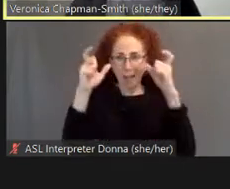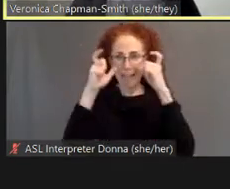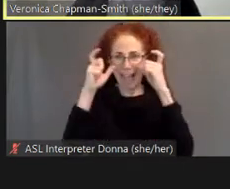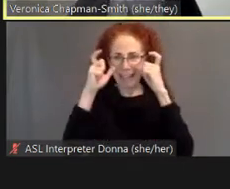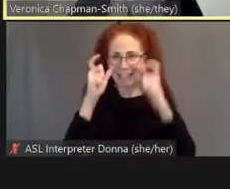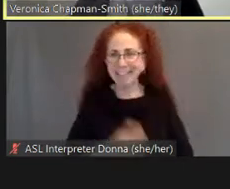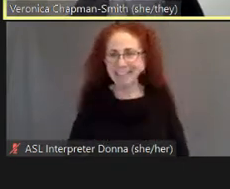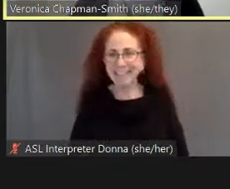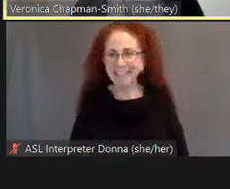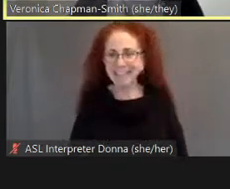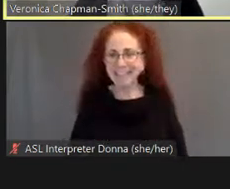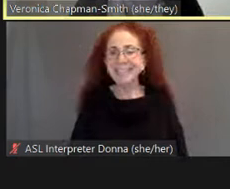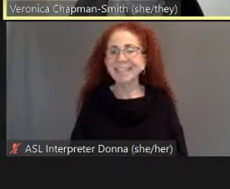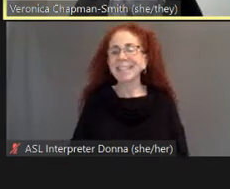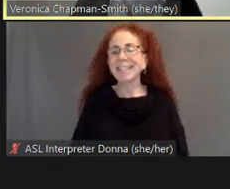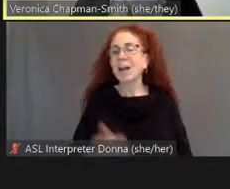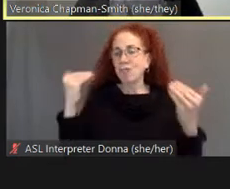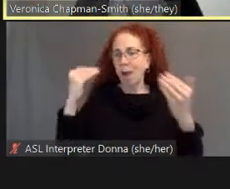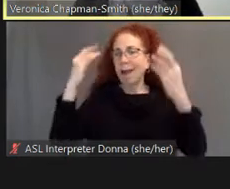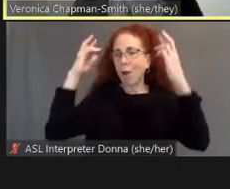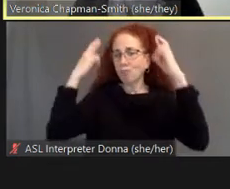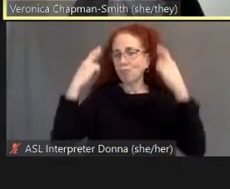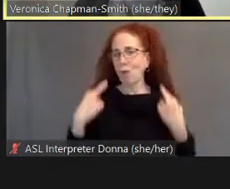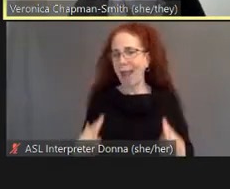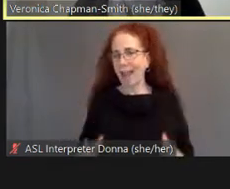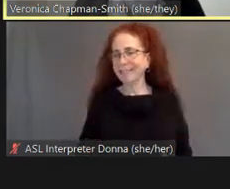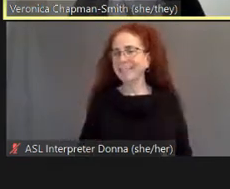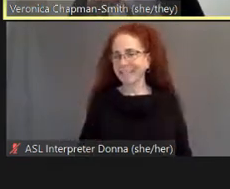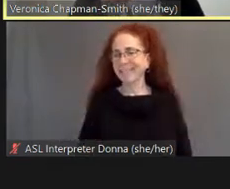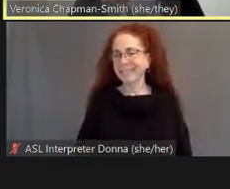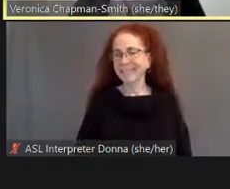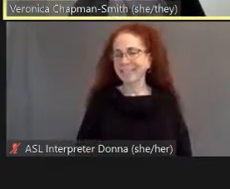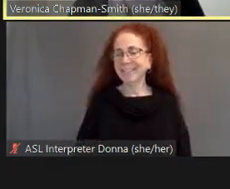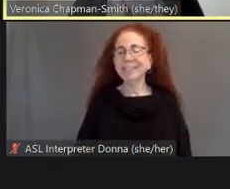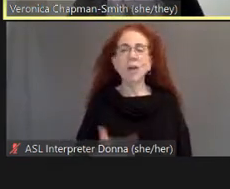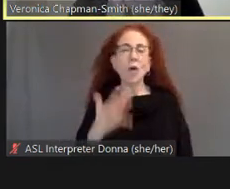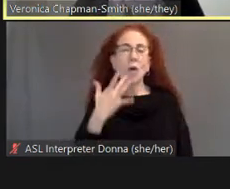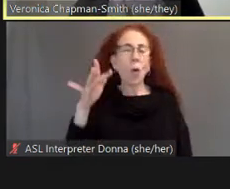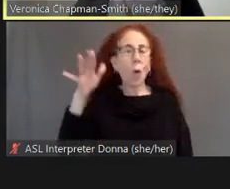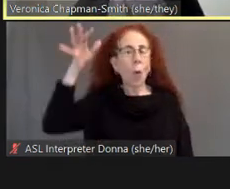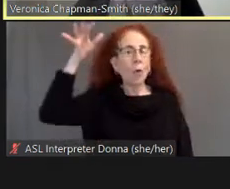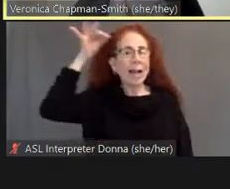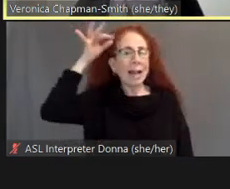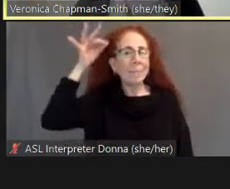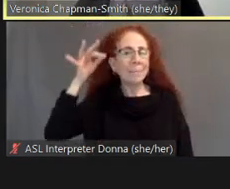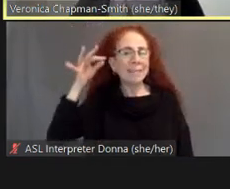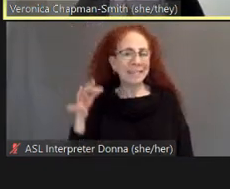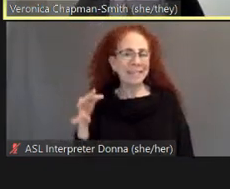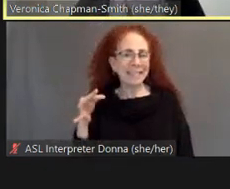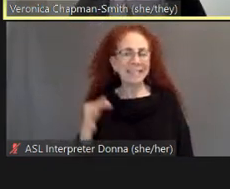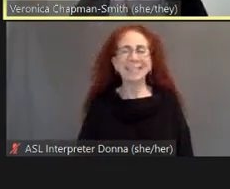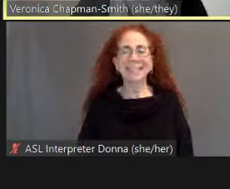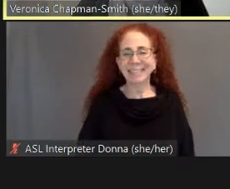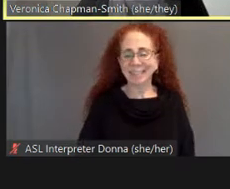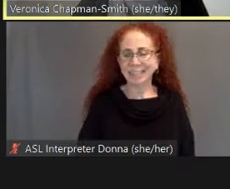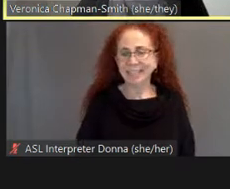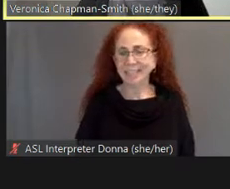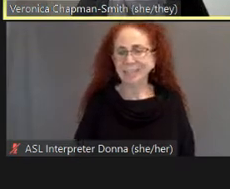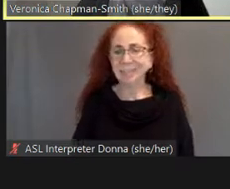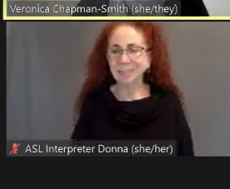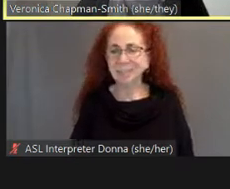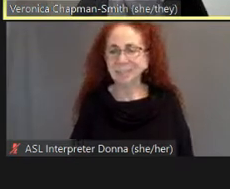glasses. I currently have my hair in long braids with several gold clips down the left front side of my